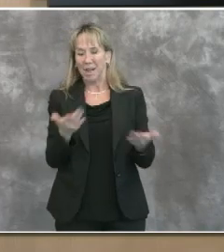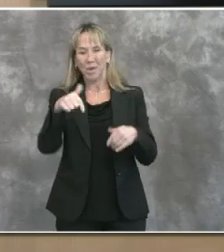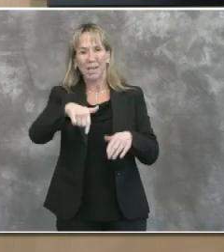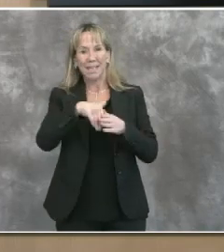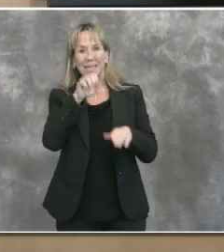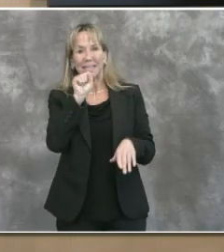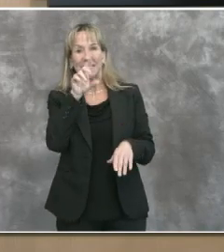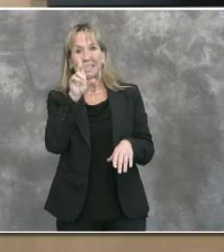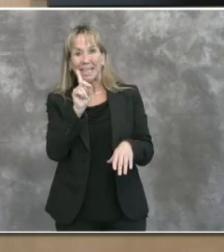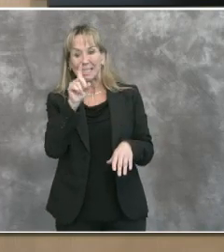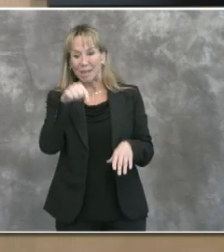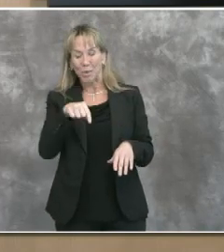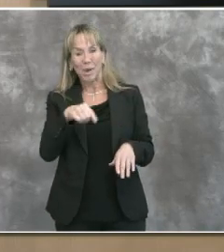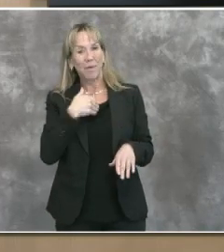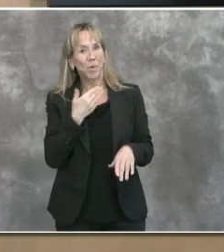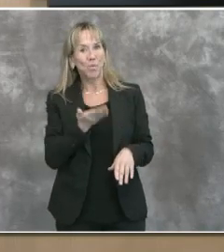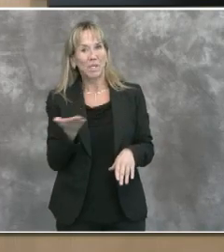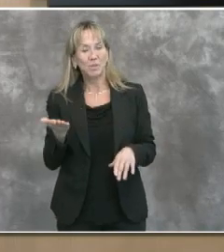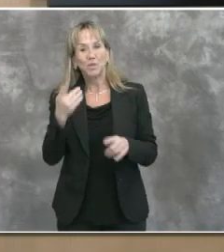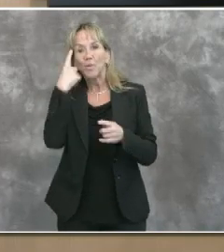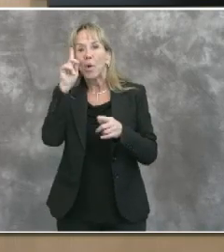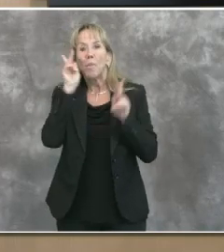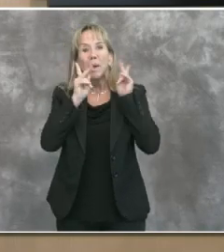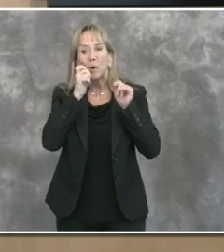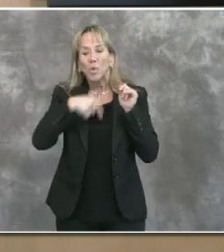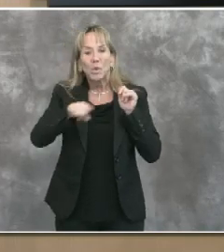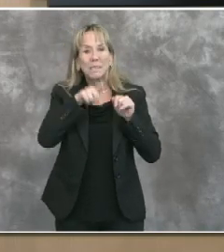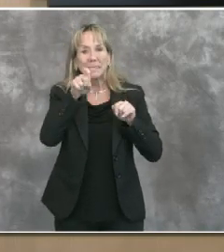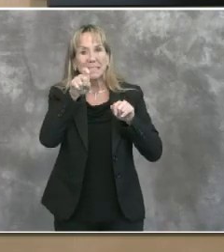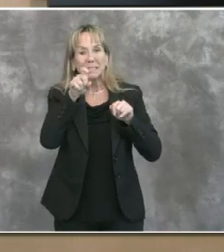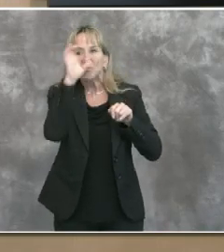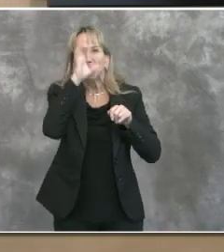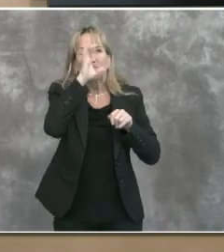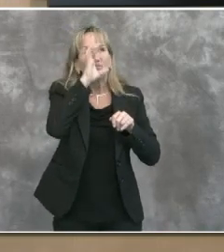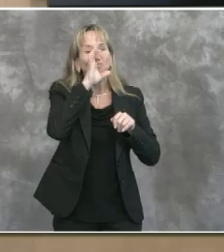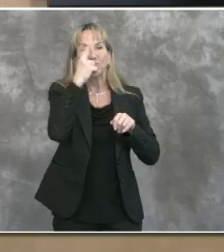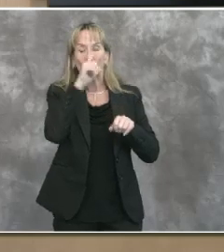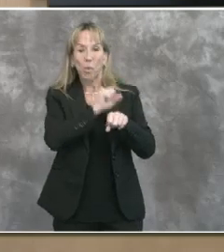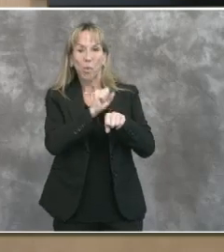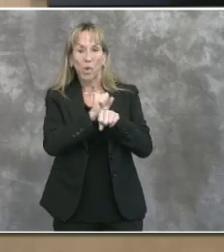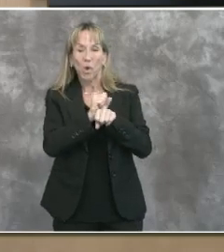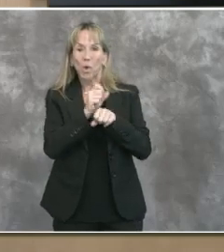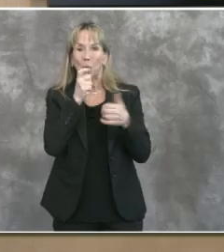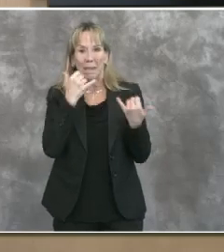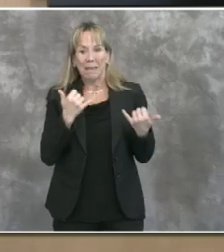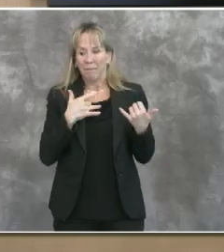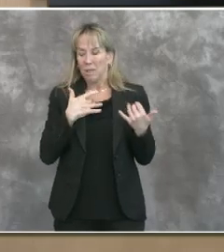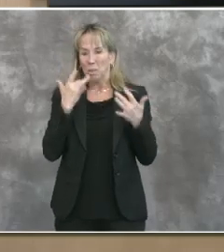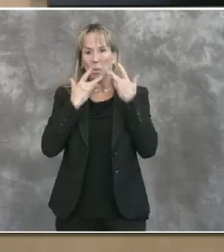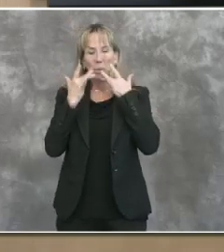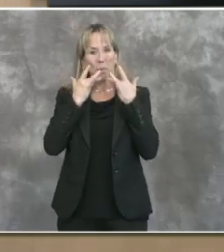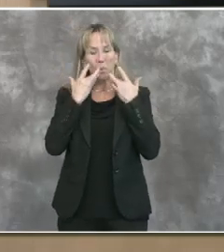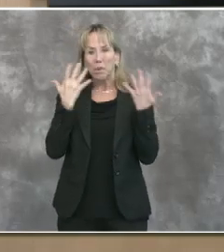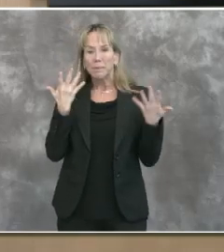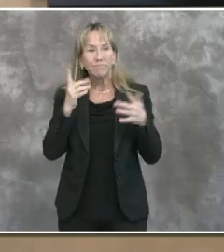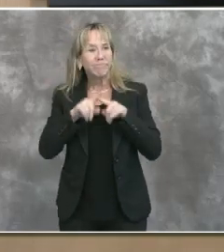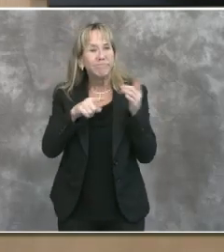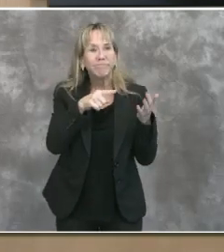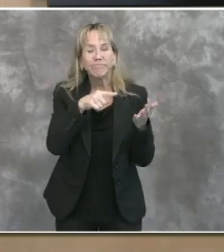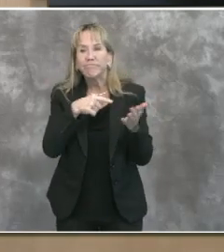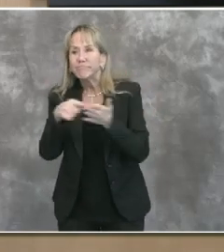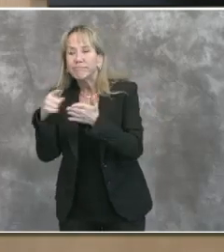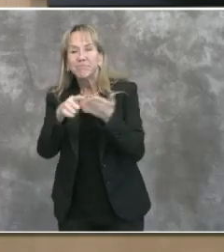who are struggling to find work and to make ends meet. For many years, I've been fortunate to serve on the San Diego